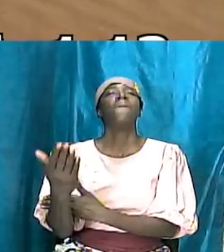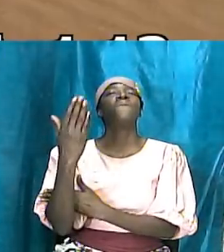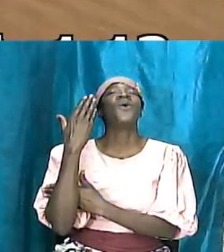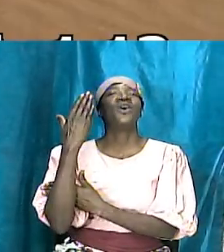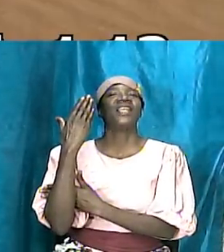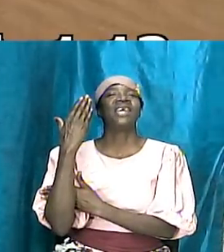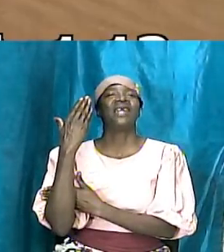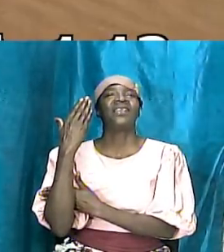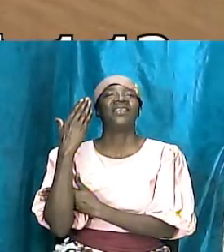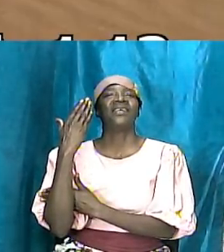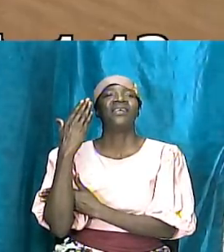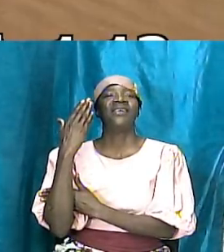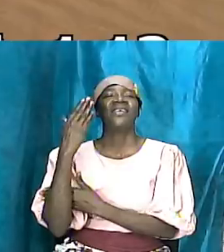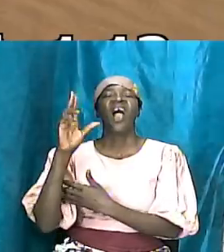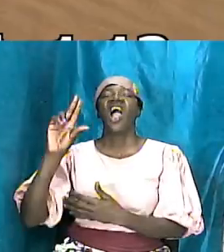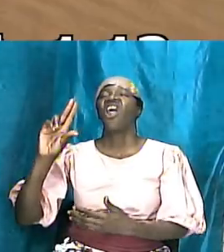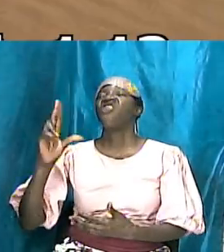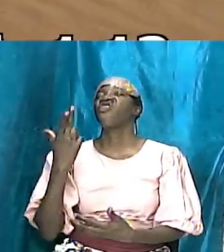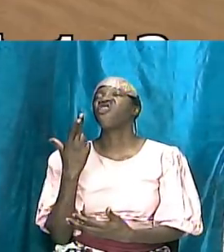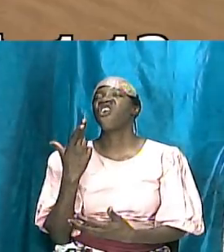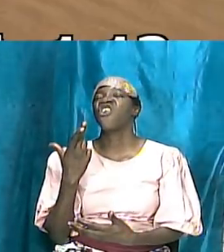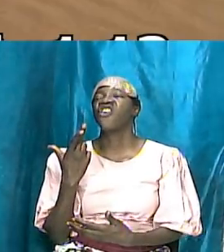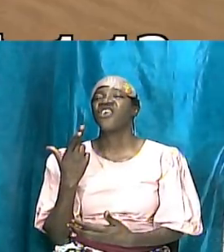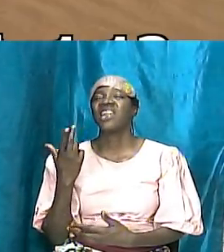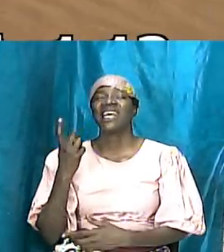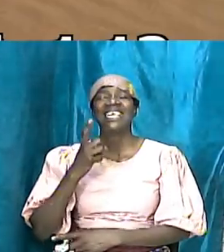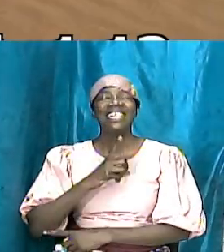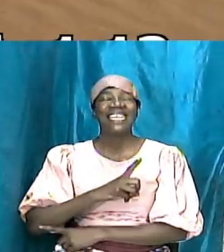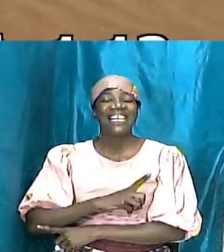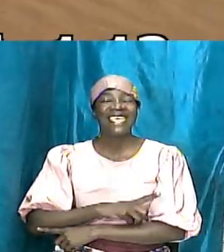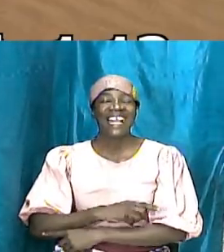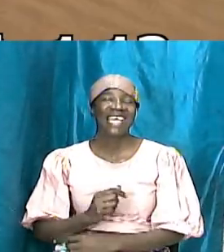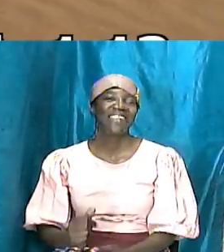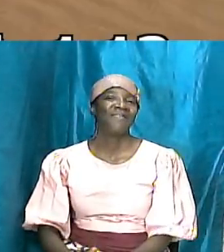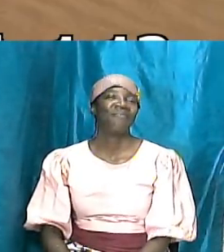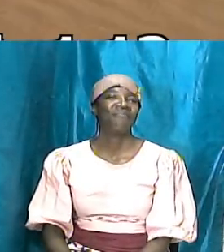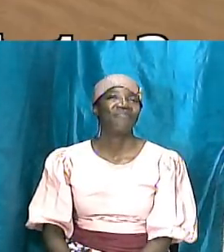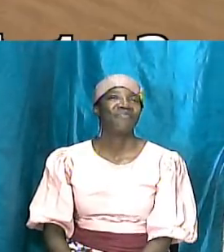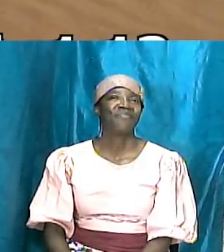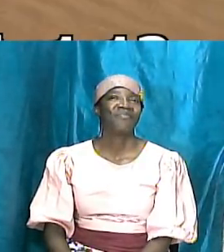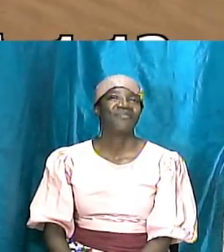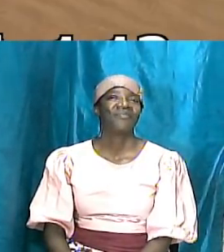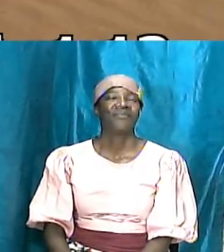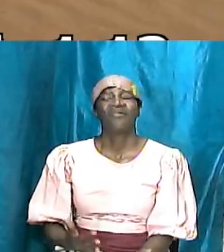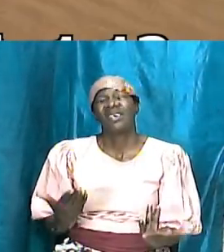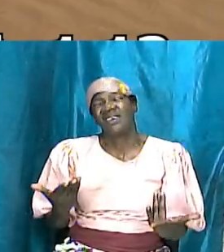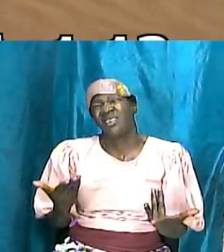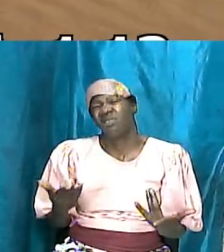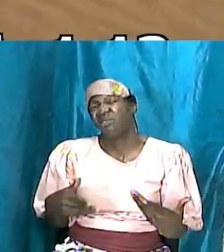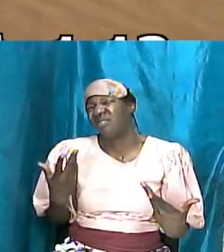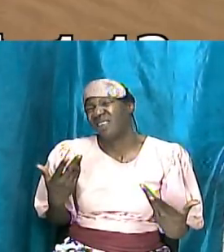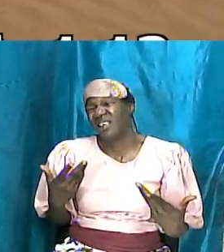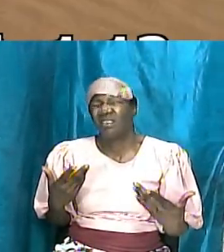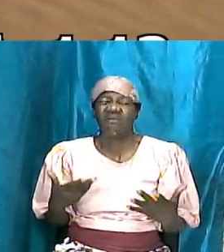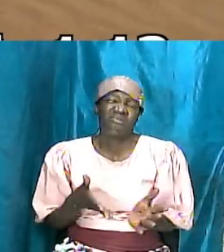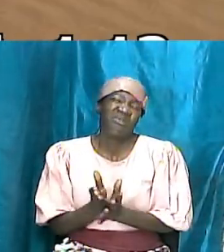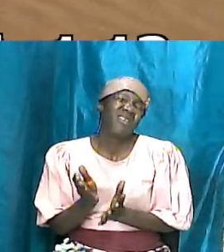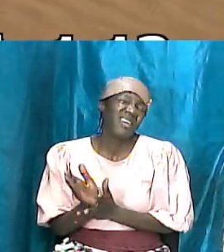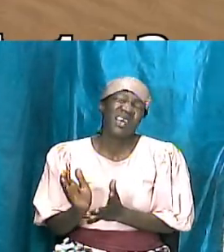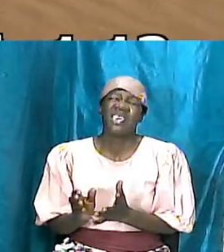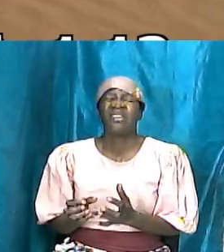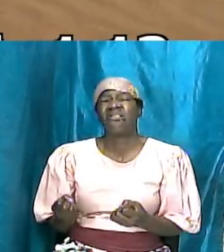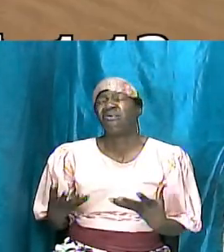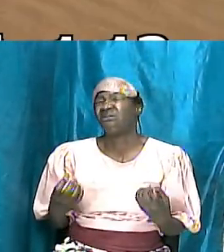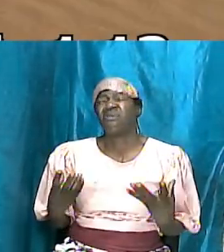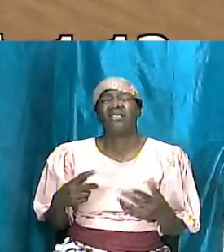morning were the third day. Now, we could say, all right, you're making too much about